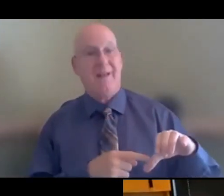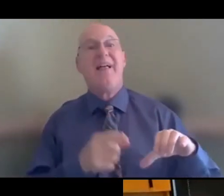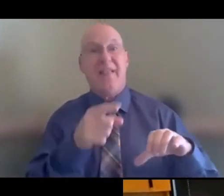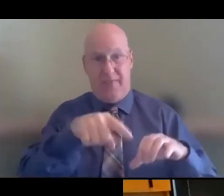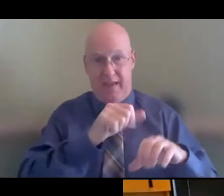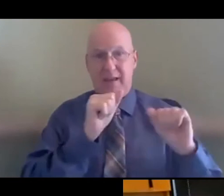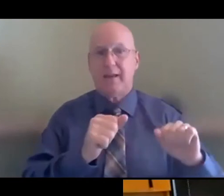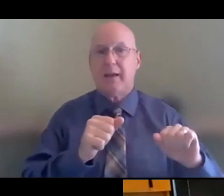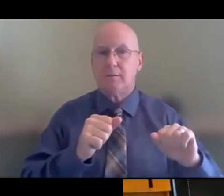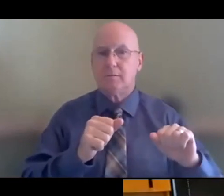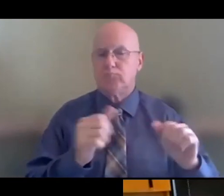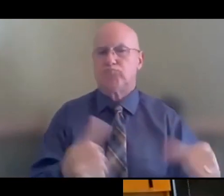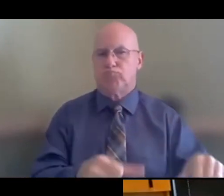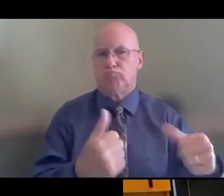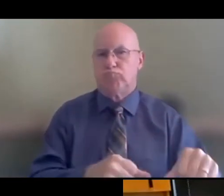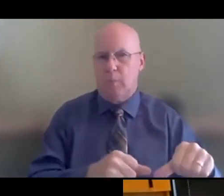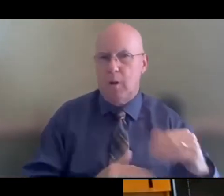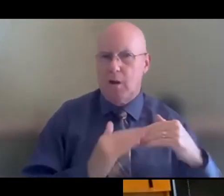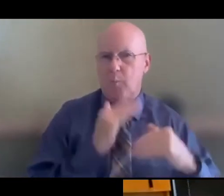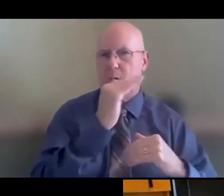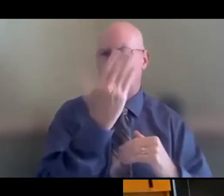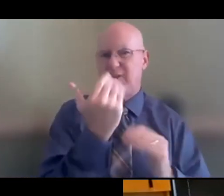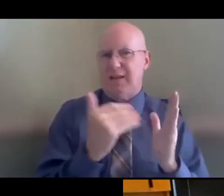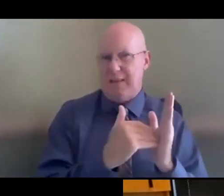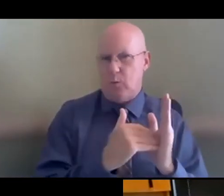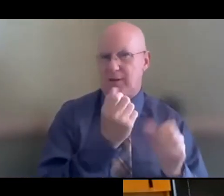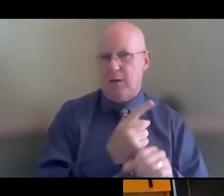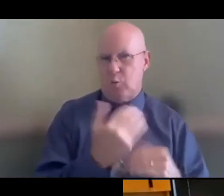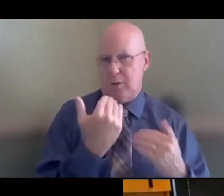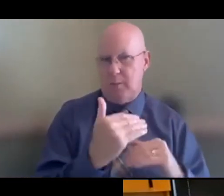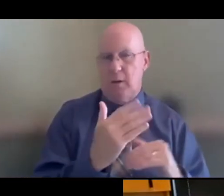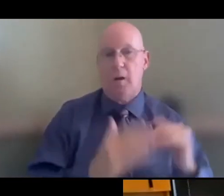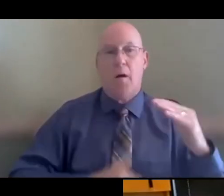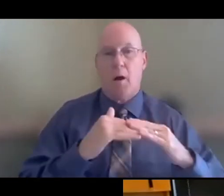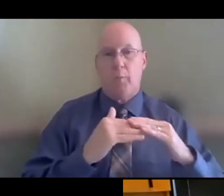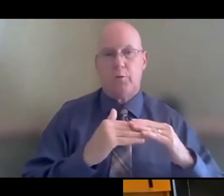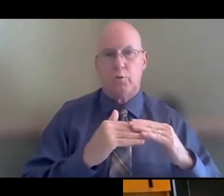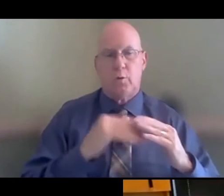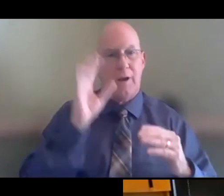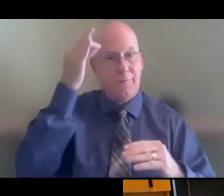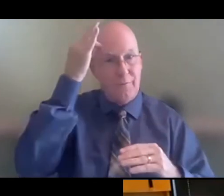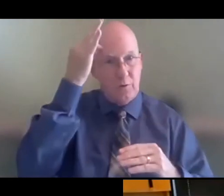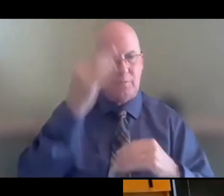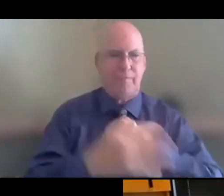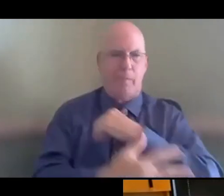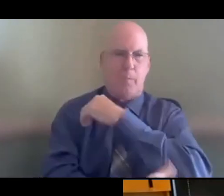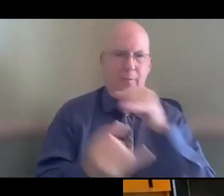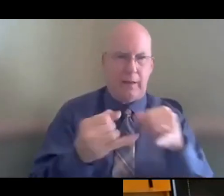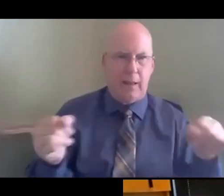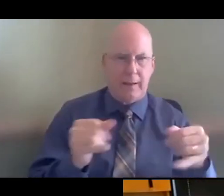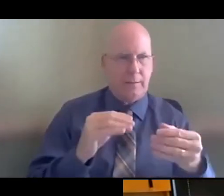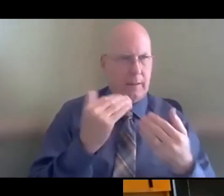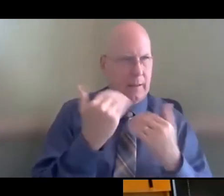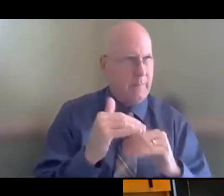the 15,000 annual contribution limit up to the federal poverty limit of a single household, which I